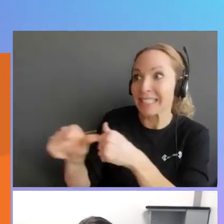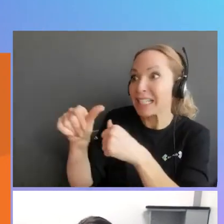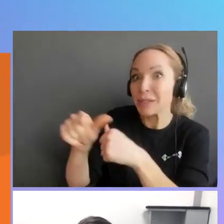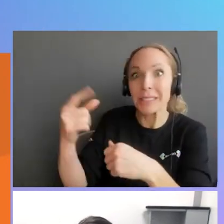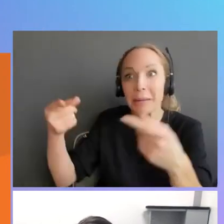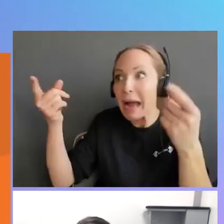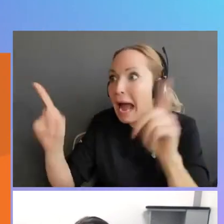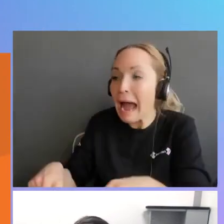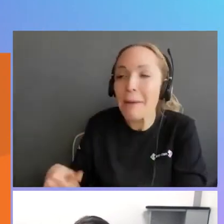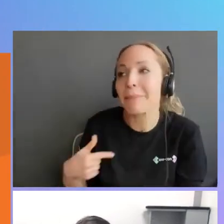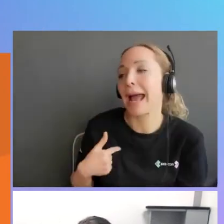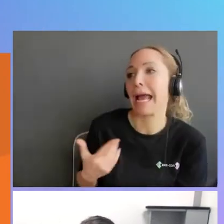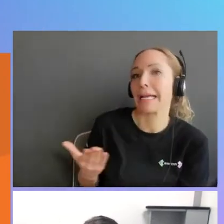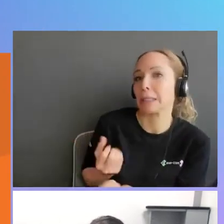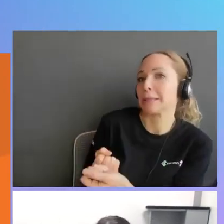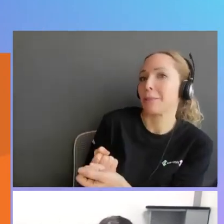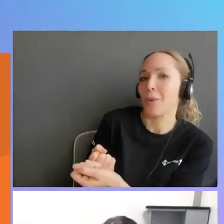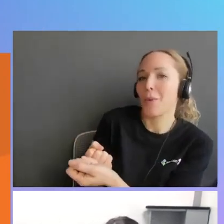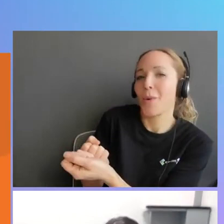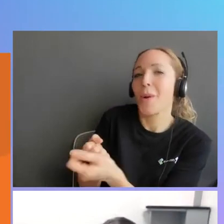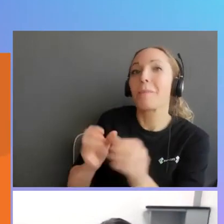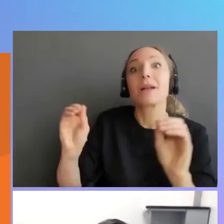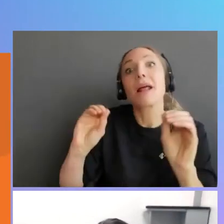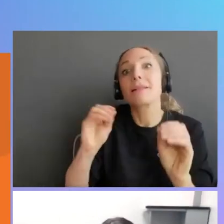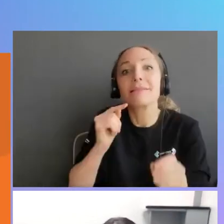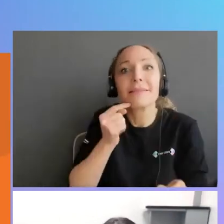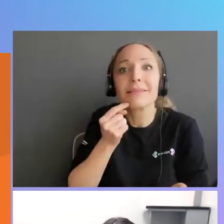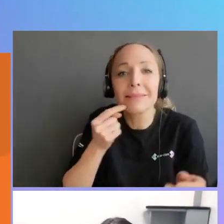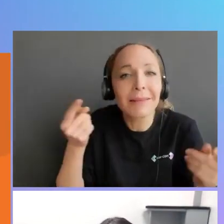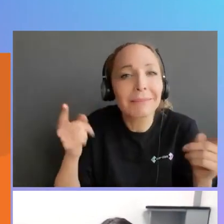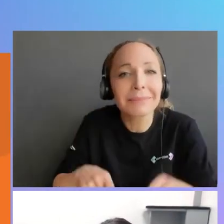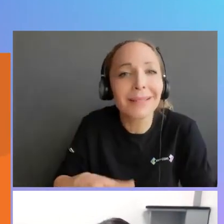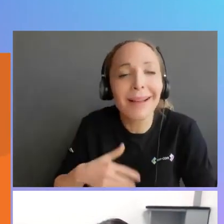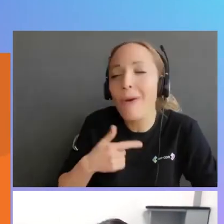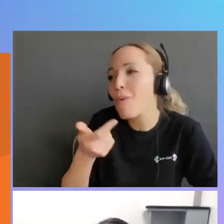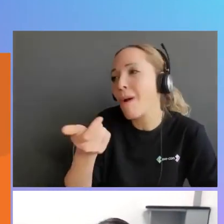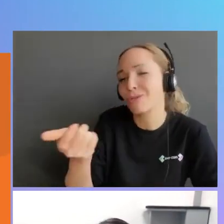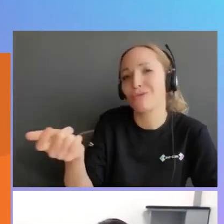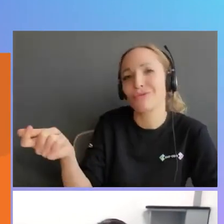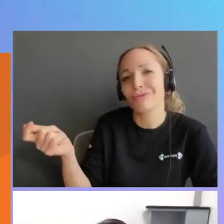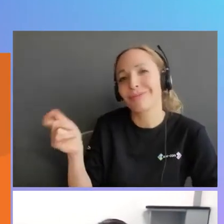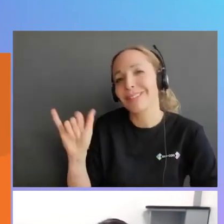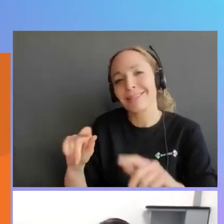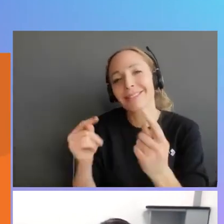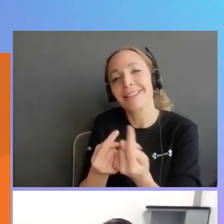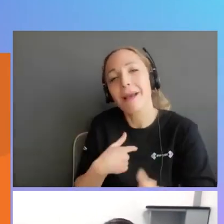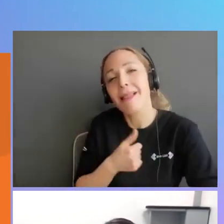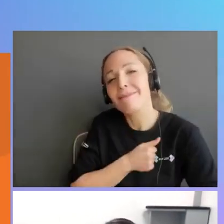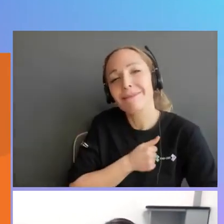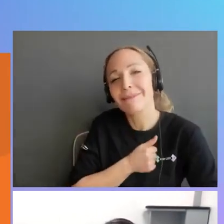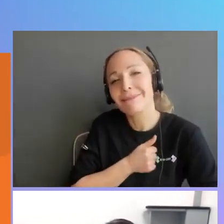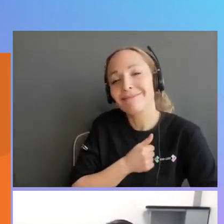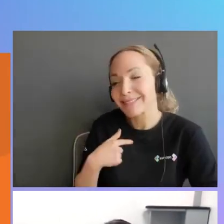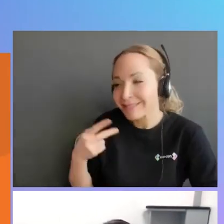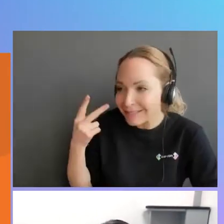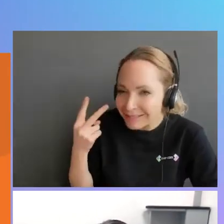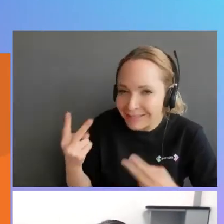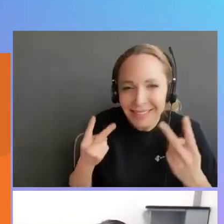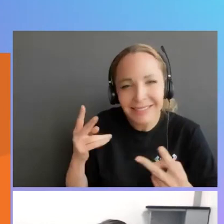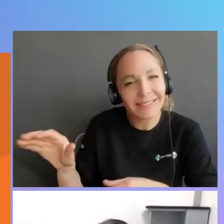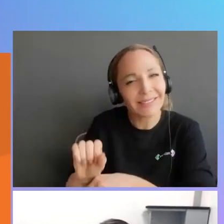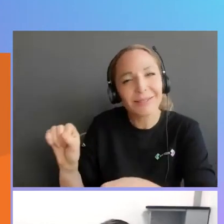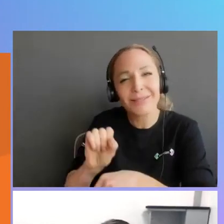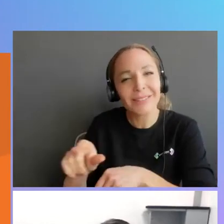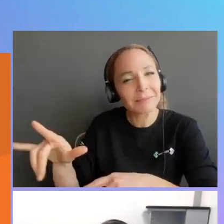needed anymore. And that to me is like a sweet spot because I love getting to watch the team work on what they do, and to watch them